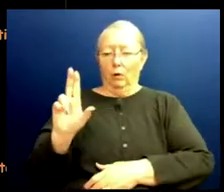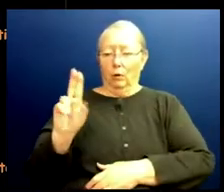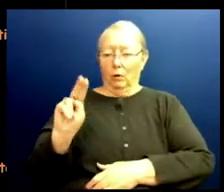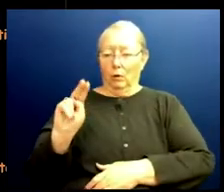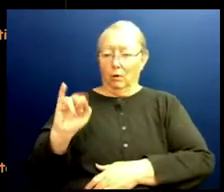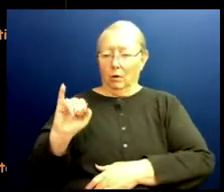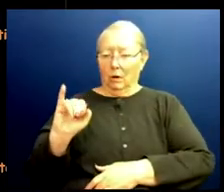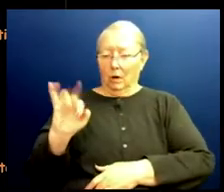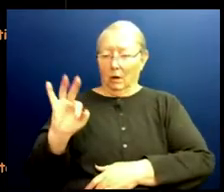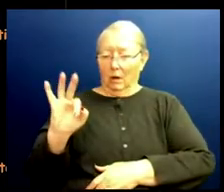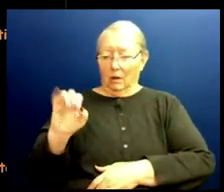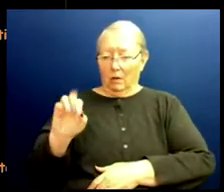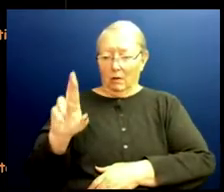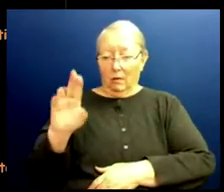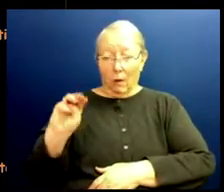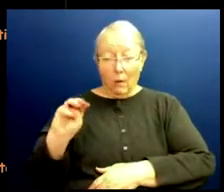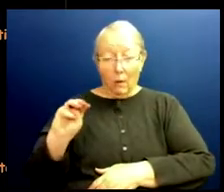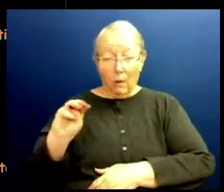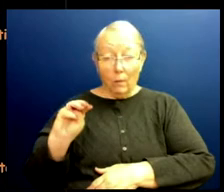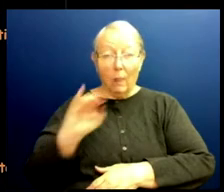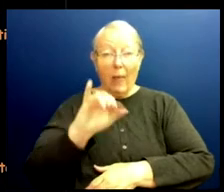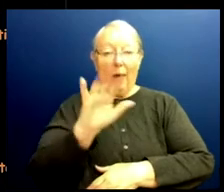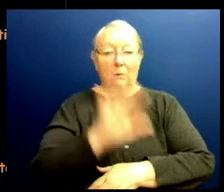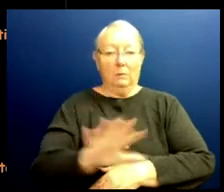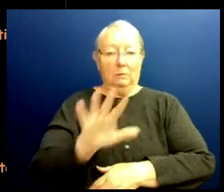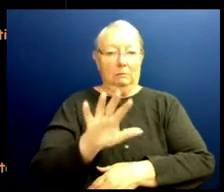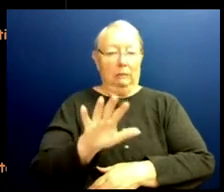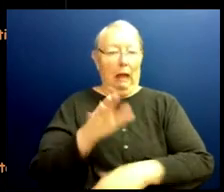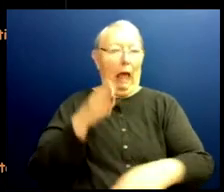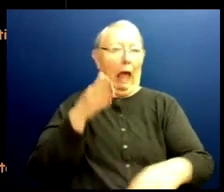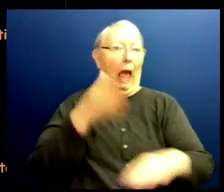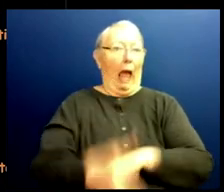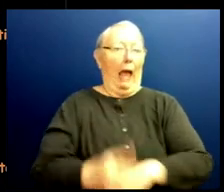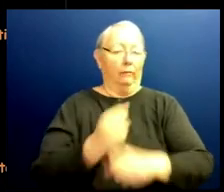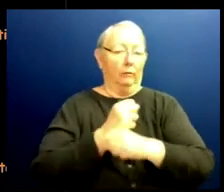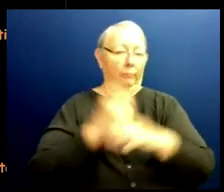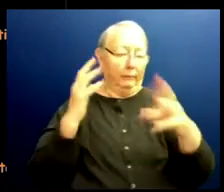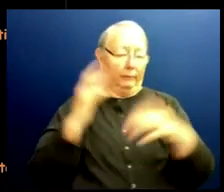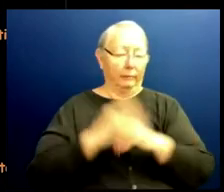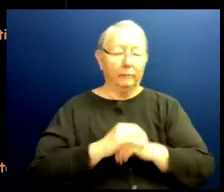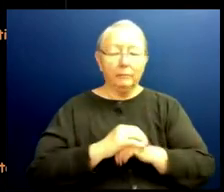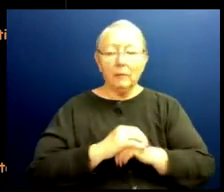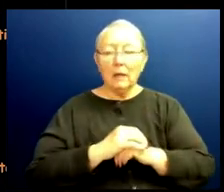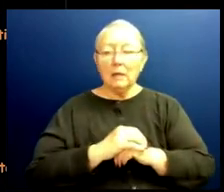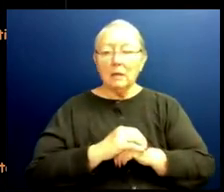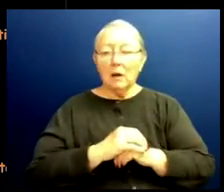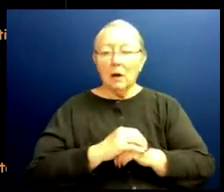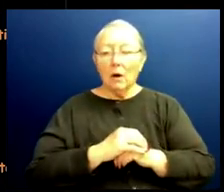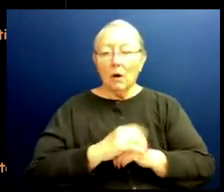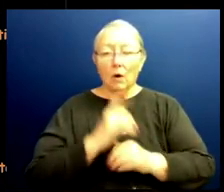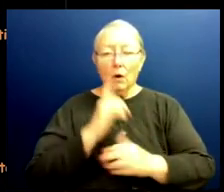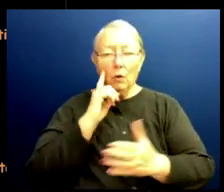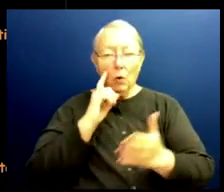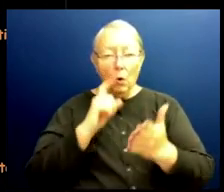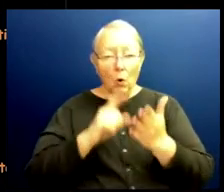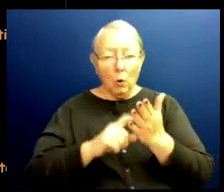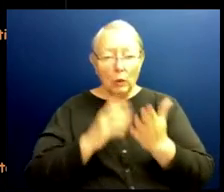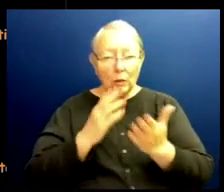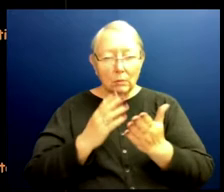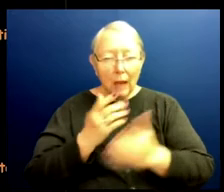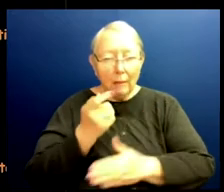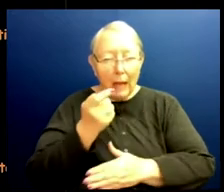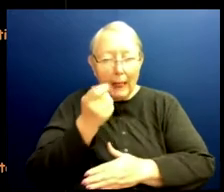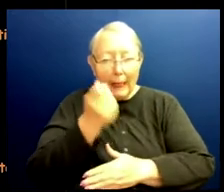they did detect inhomogeneities. And I don't know if you can see them on your screen, but in fact, there are